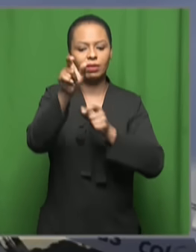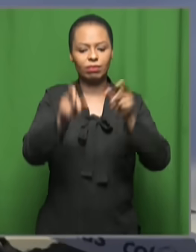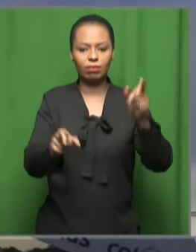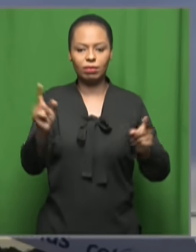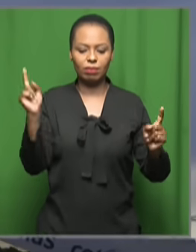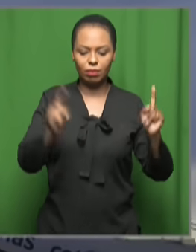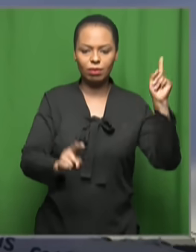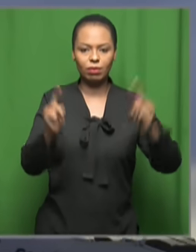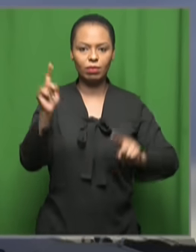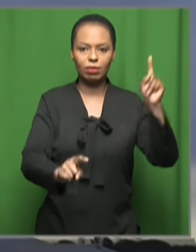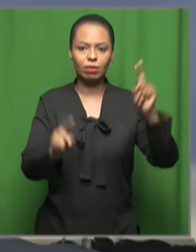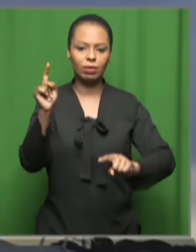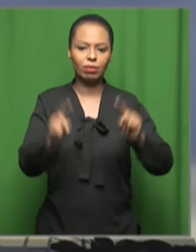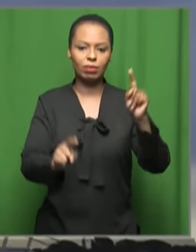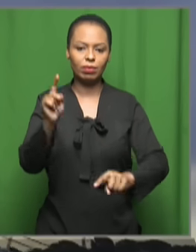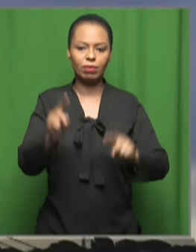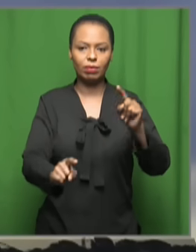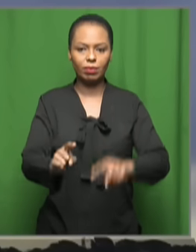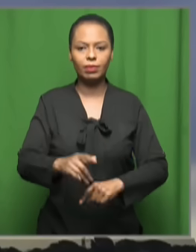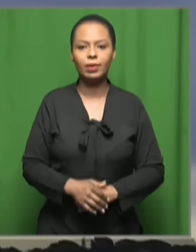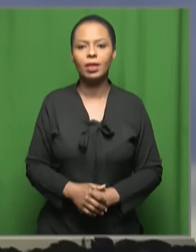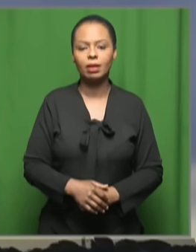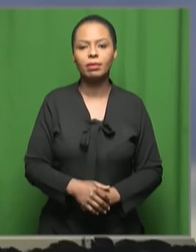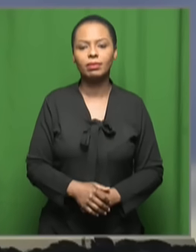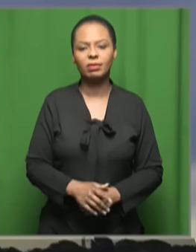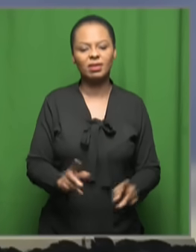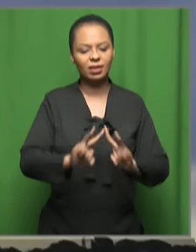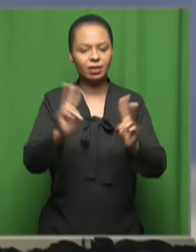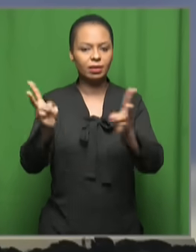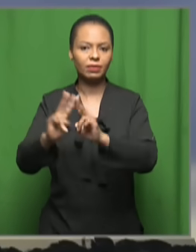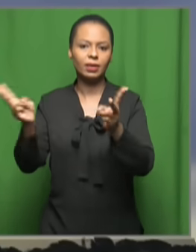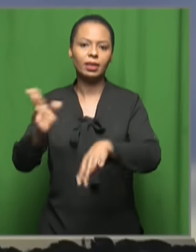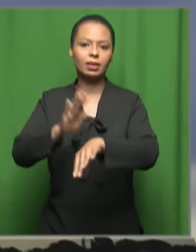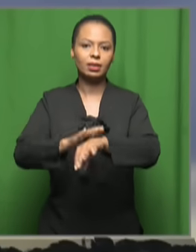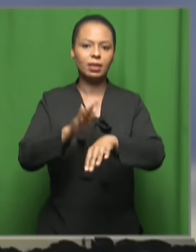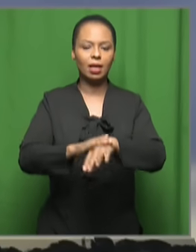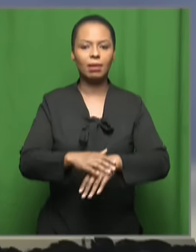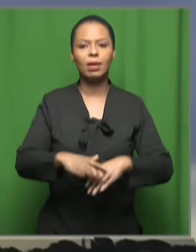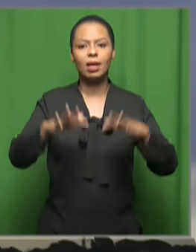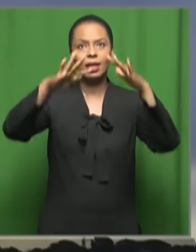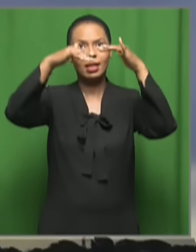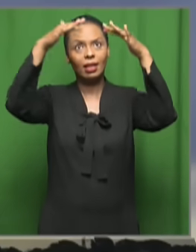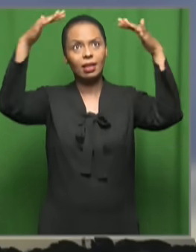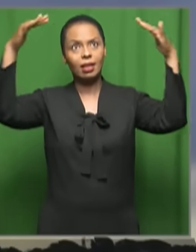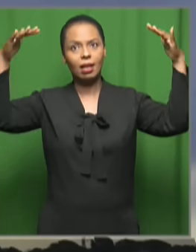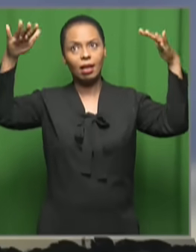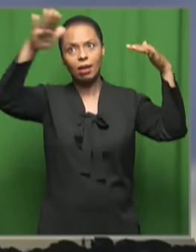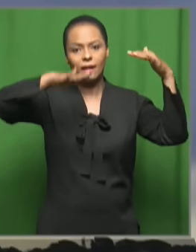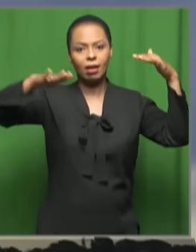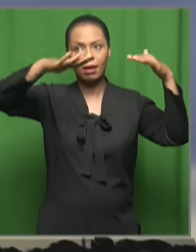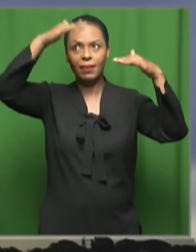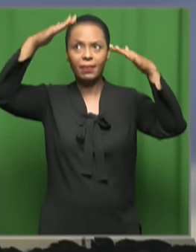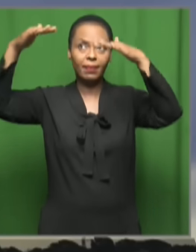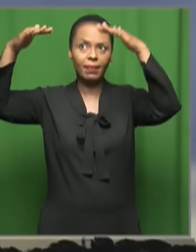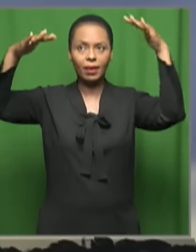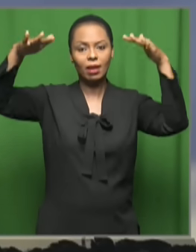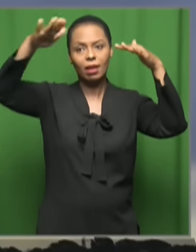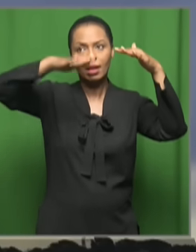In fact, in a few hours' time. But look at those clouds. So it all looks quite gloomy, the skies above Air Force